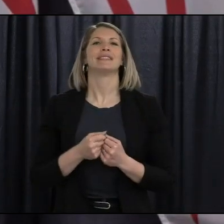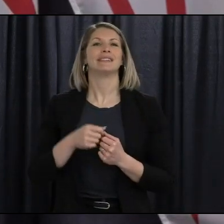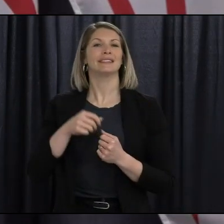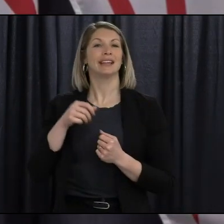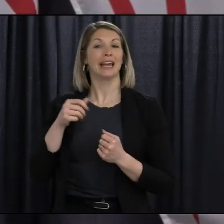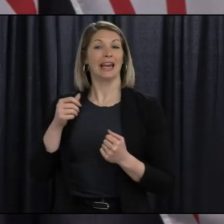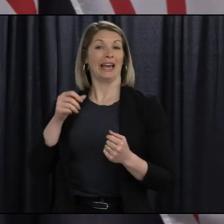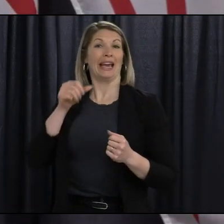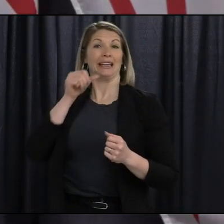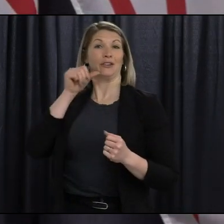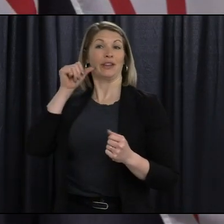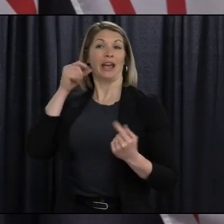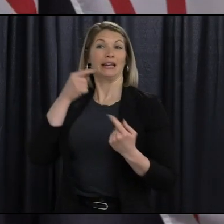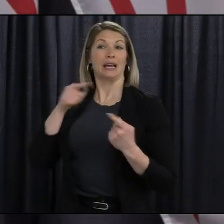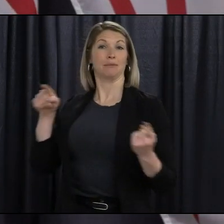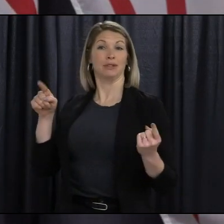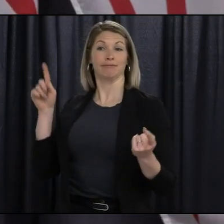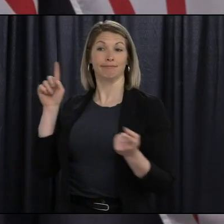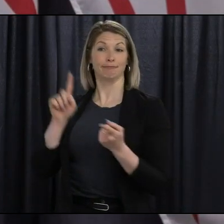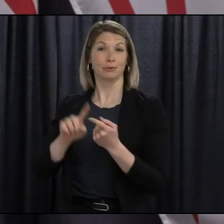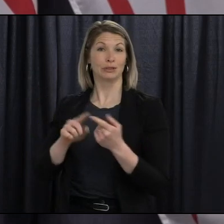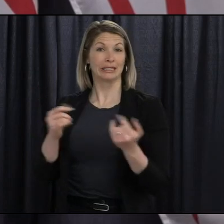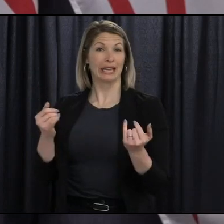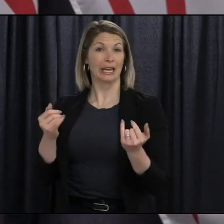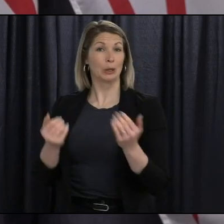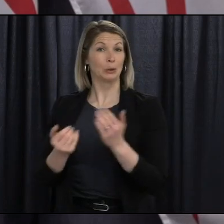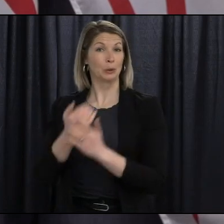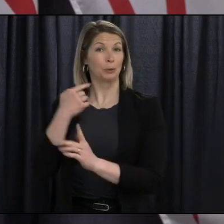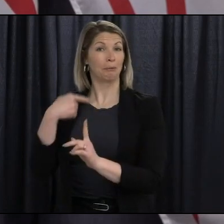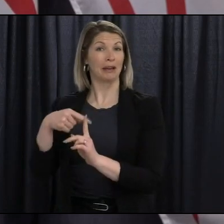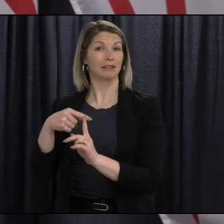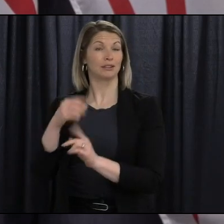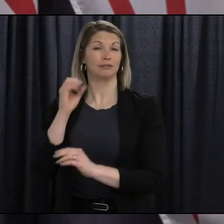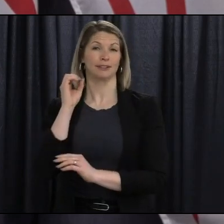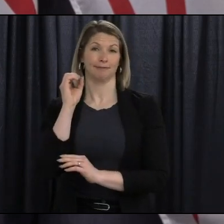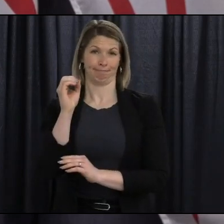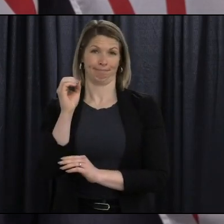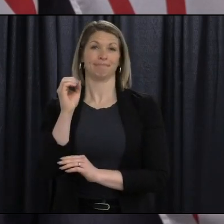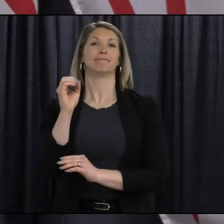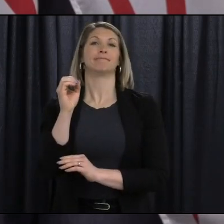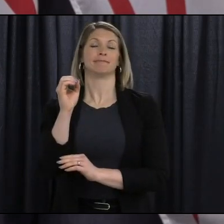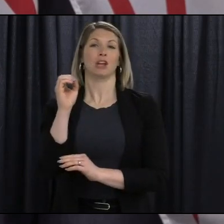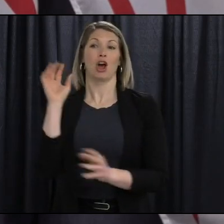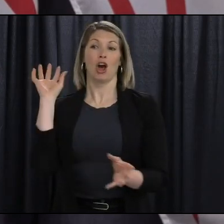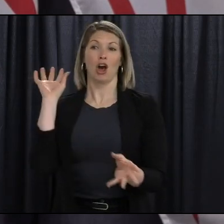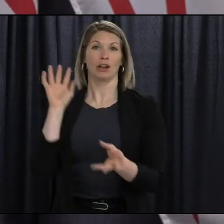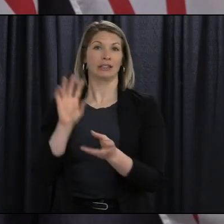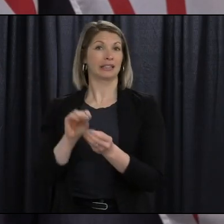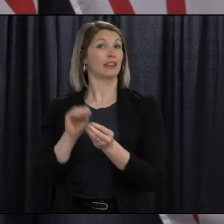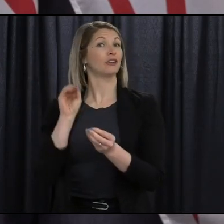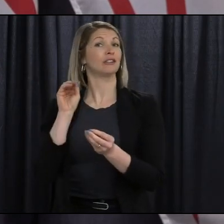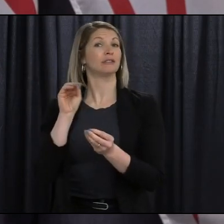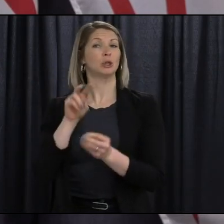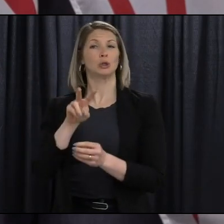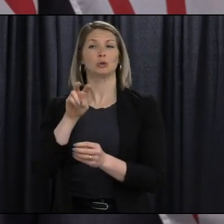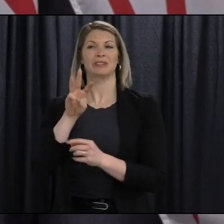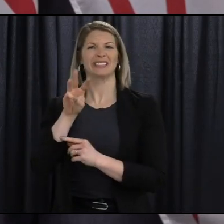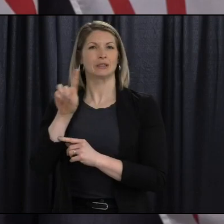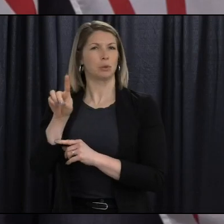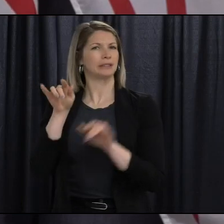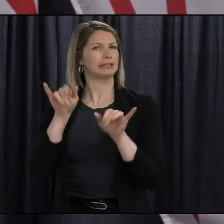media availability yesterday, we have no new positive cases. So the total number of cases in our province remains at